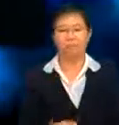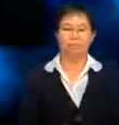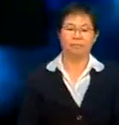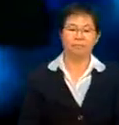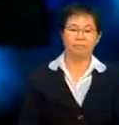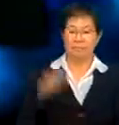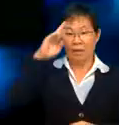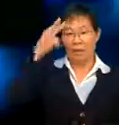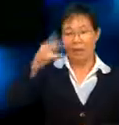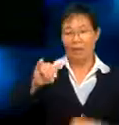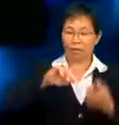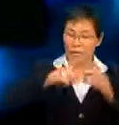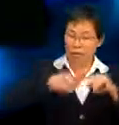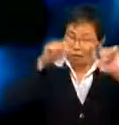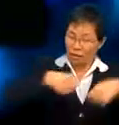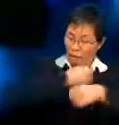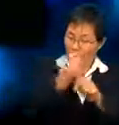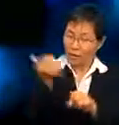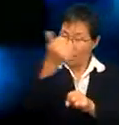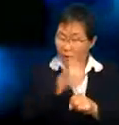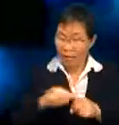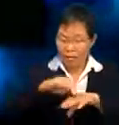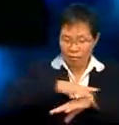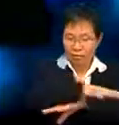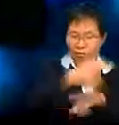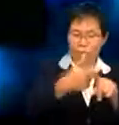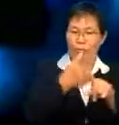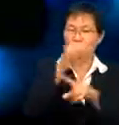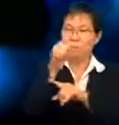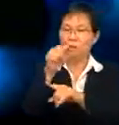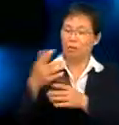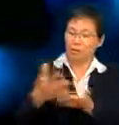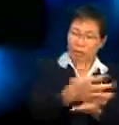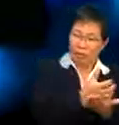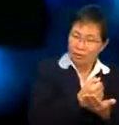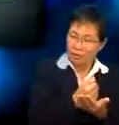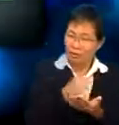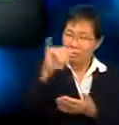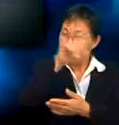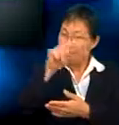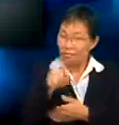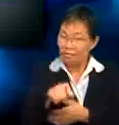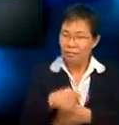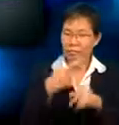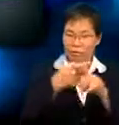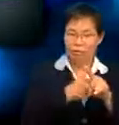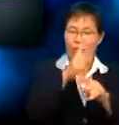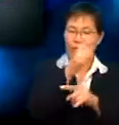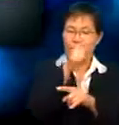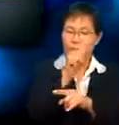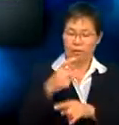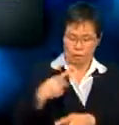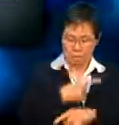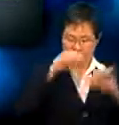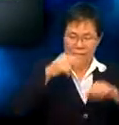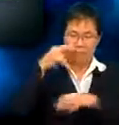Hey friends, can you make any inference from the data we have collected? From the data, we can